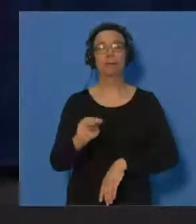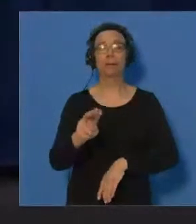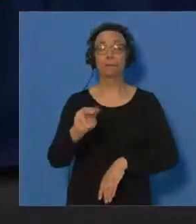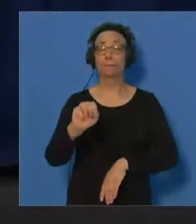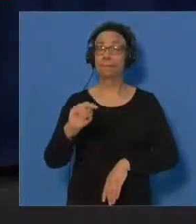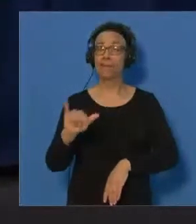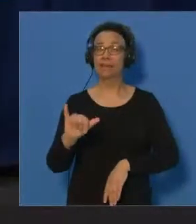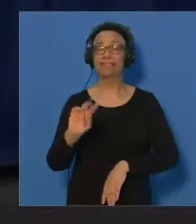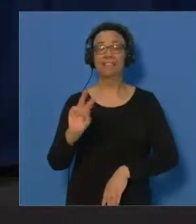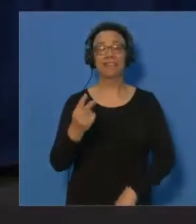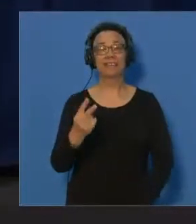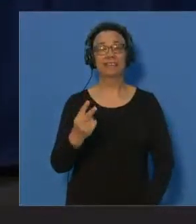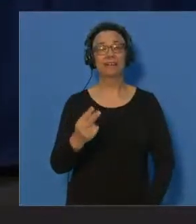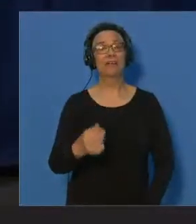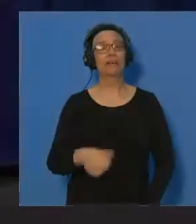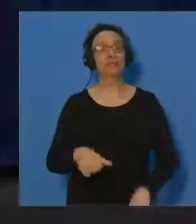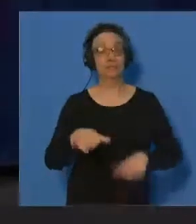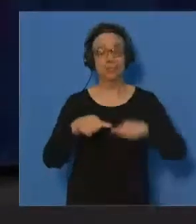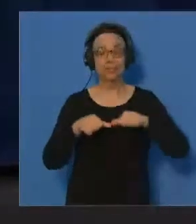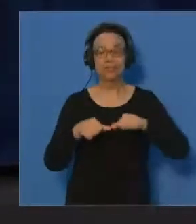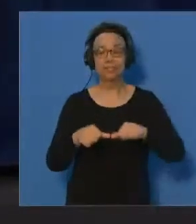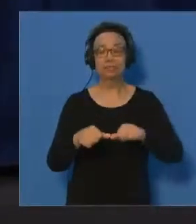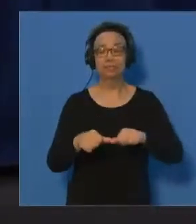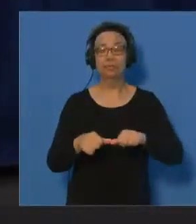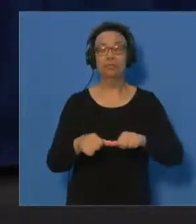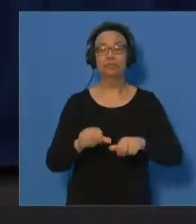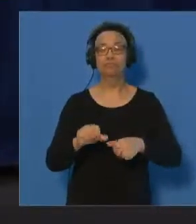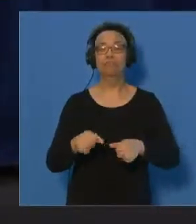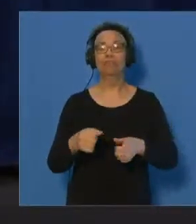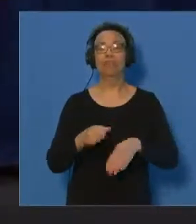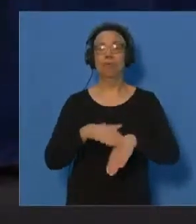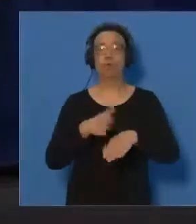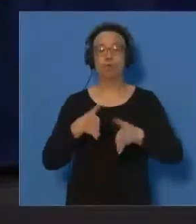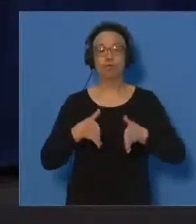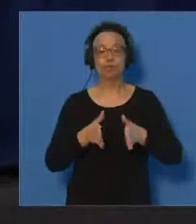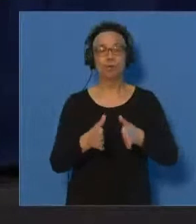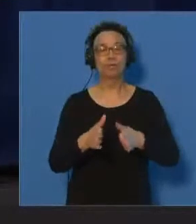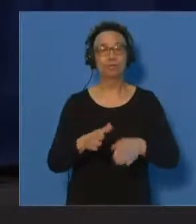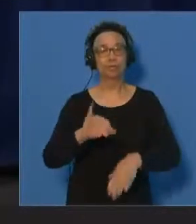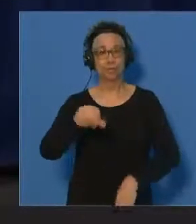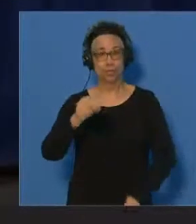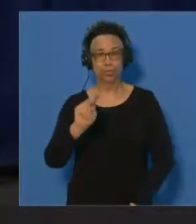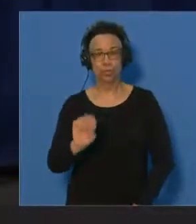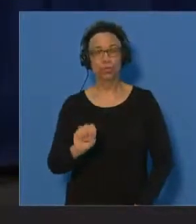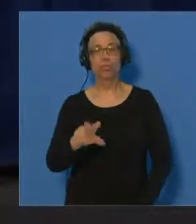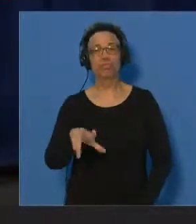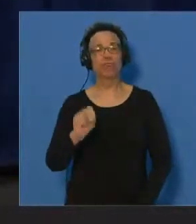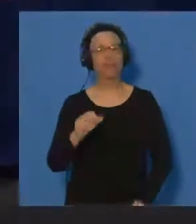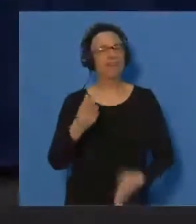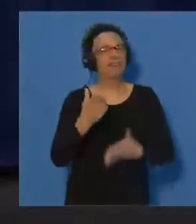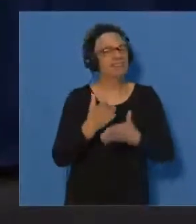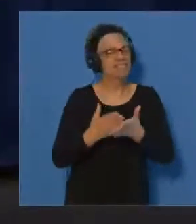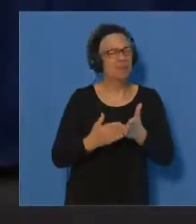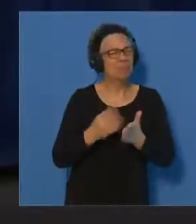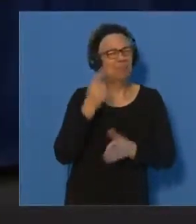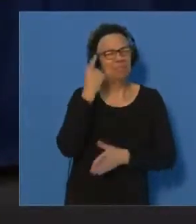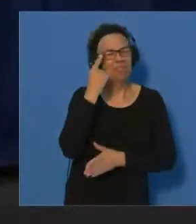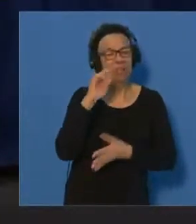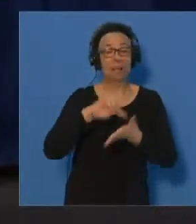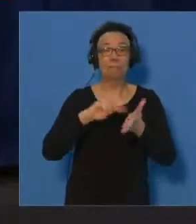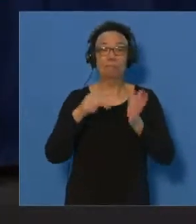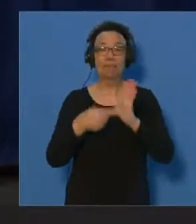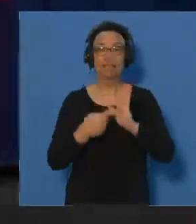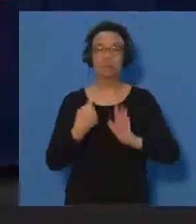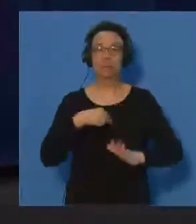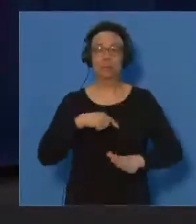for the state's emergency order to be maintained until June 30th. Some may have interpreted this to mean that we